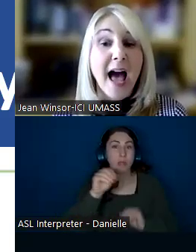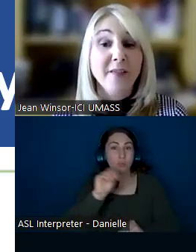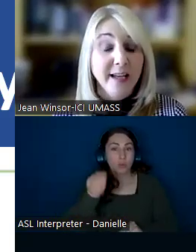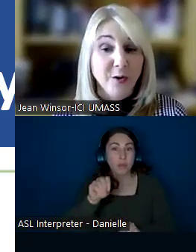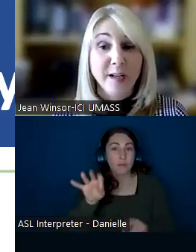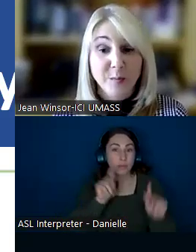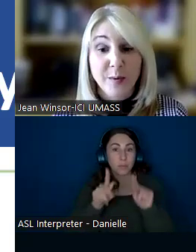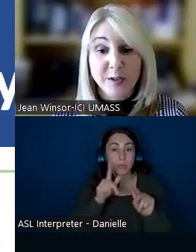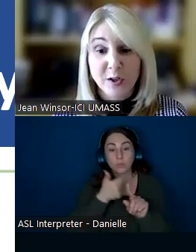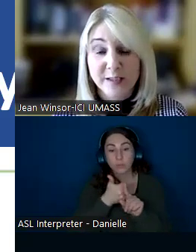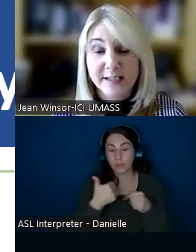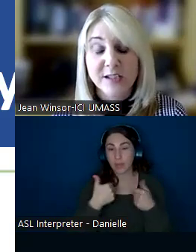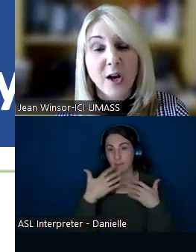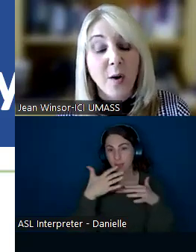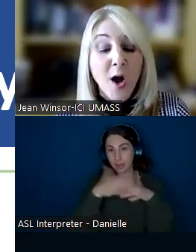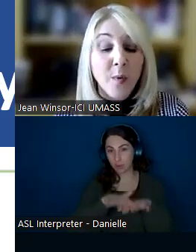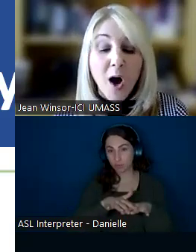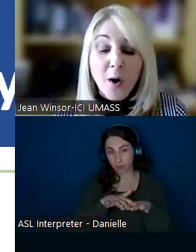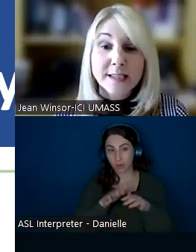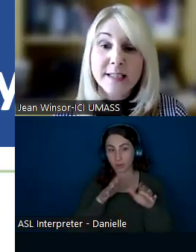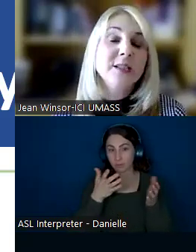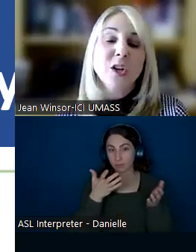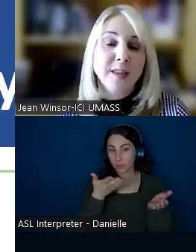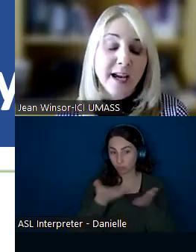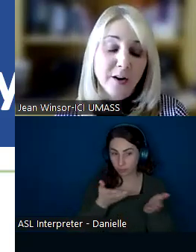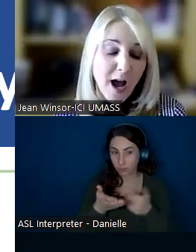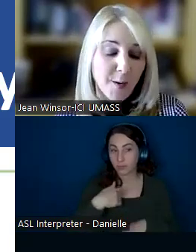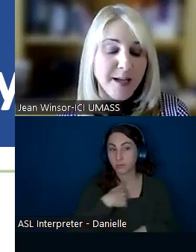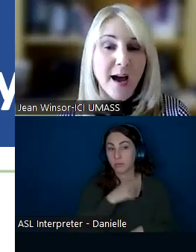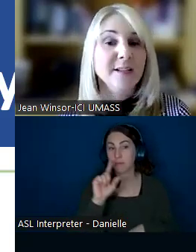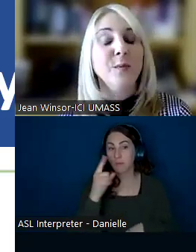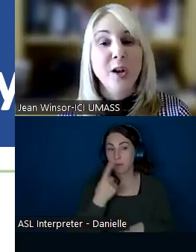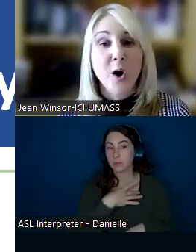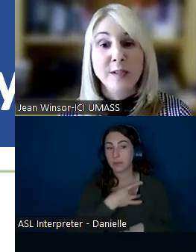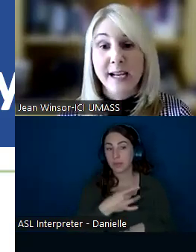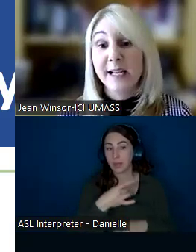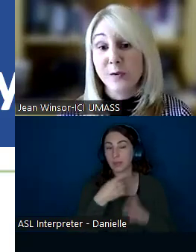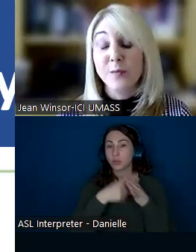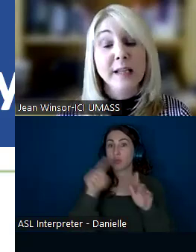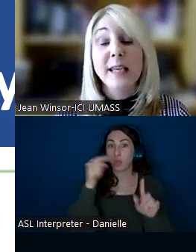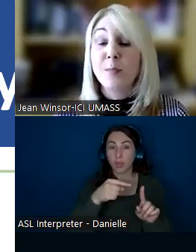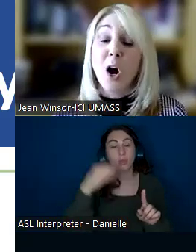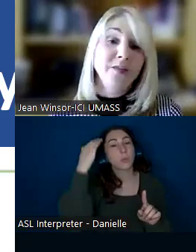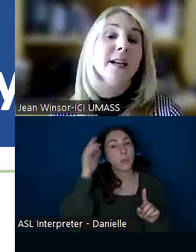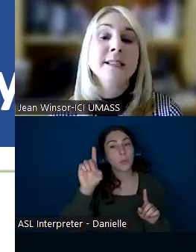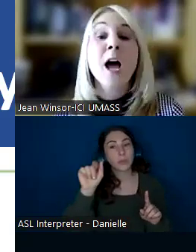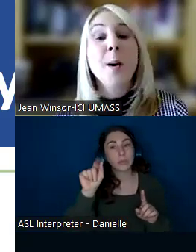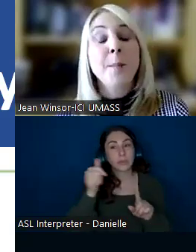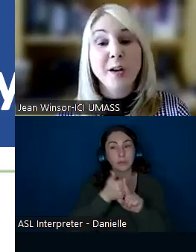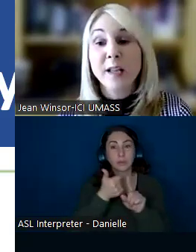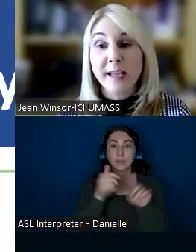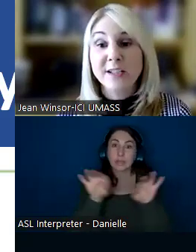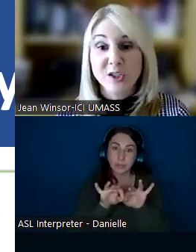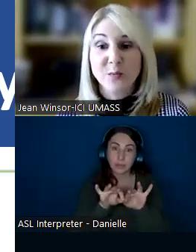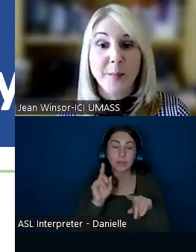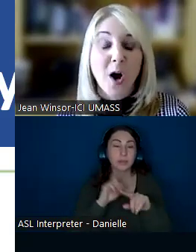are having integrated employment services. And so we always like to start there because we know data is a really key part of this, but